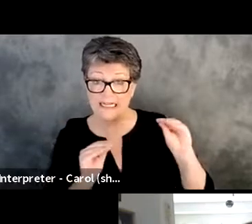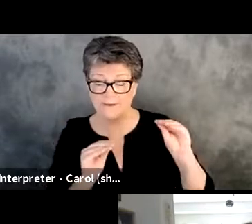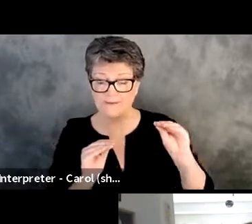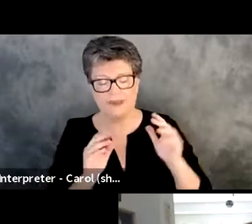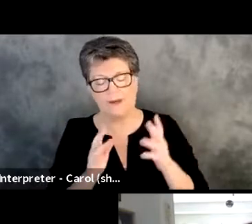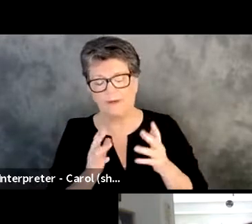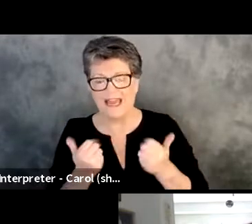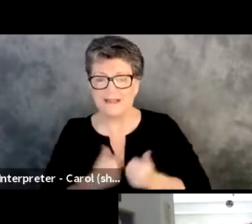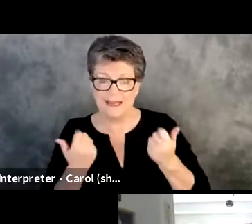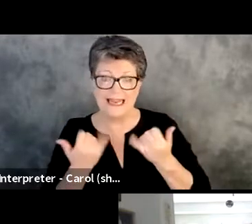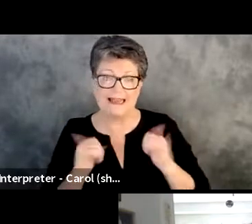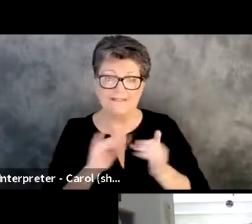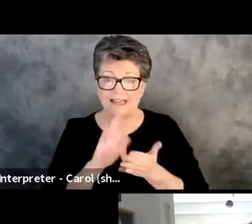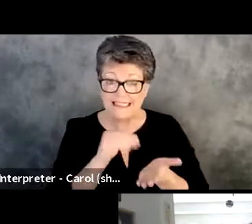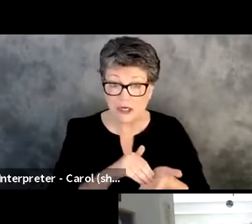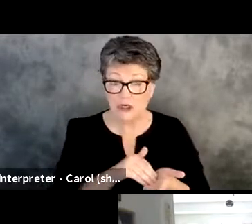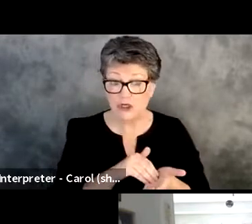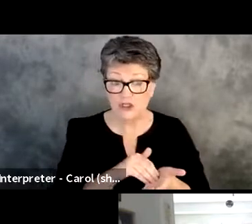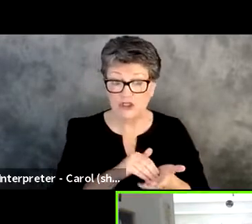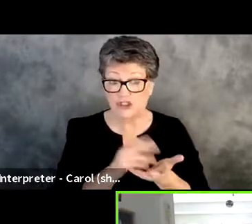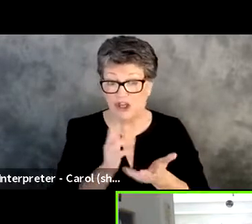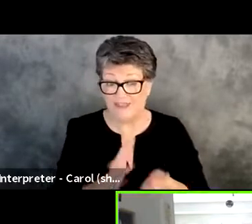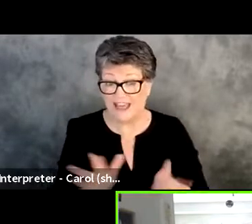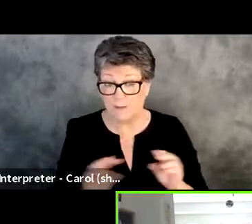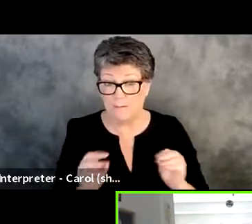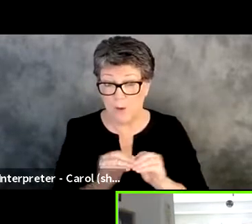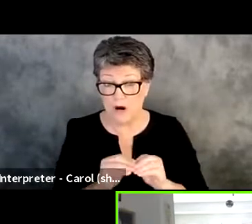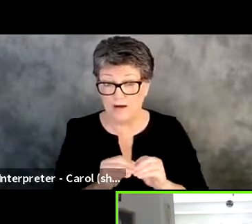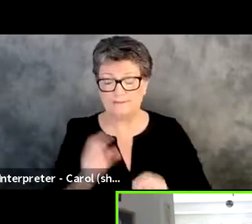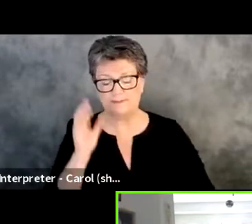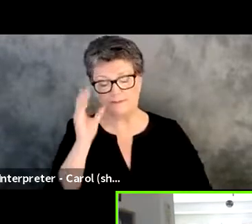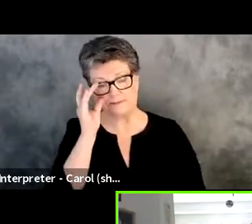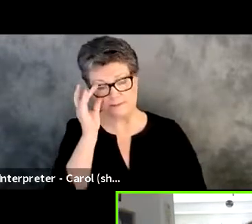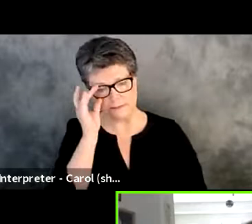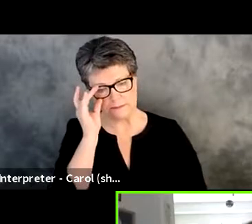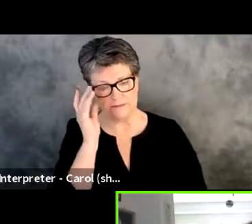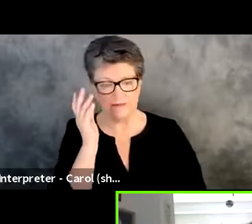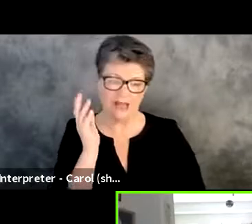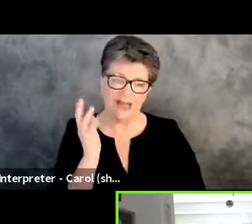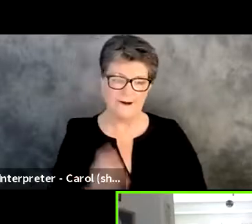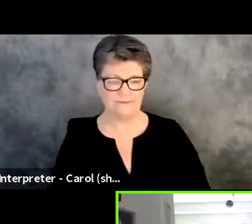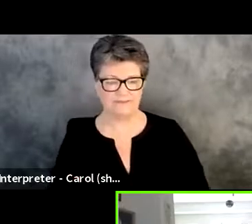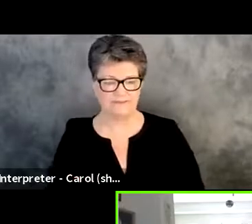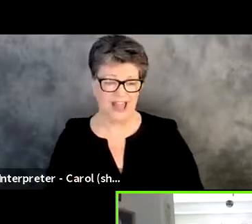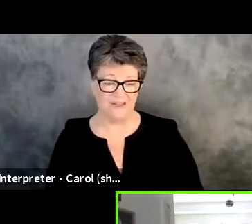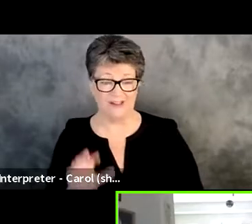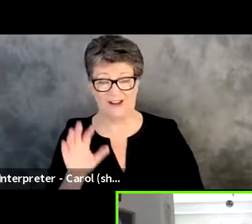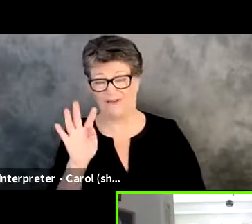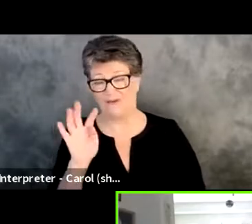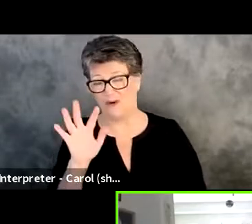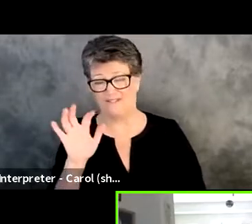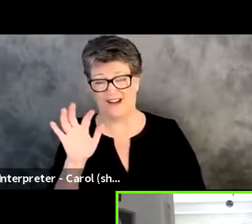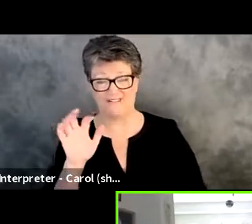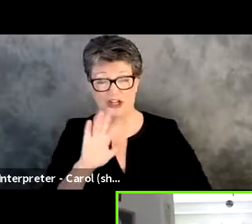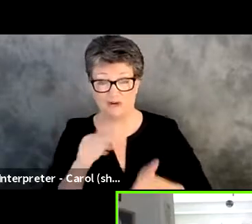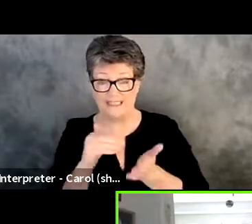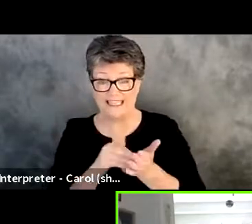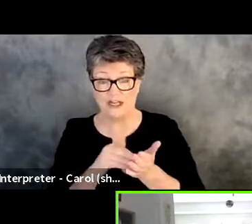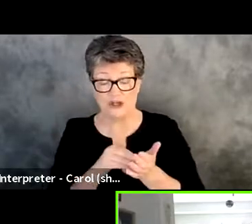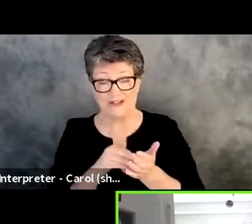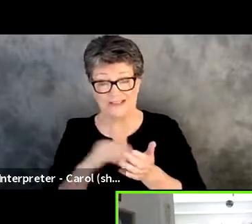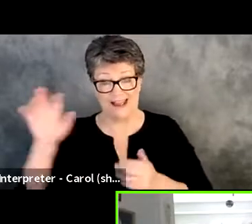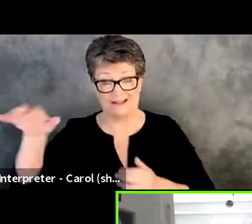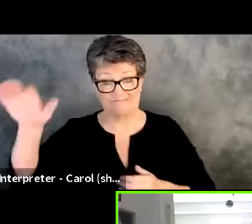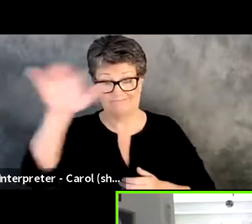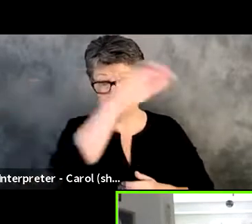independent living centers? I mean, they're like 400 or 500 centers and satellites.